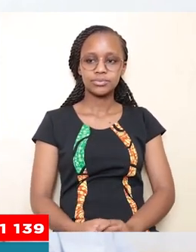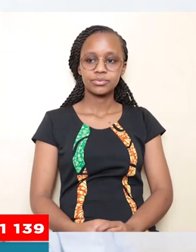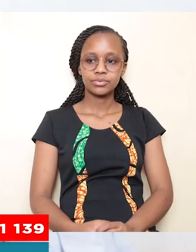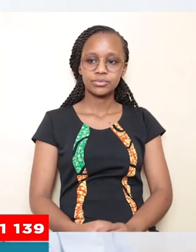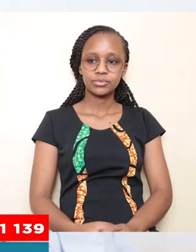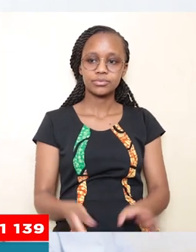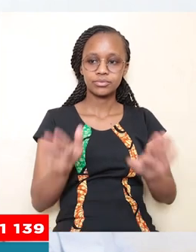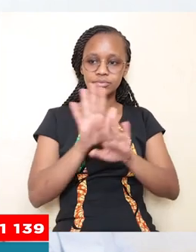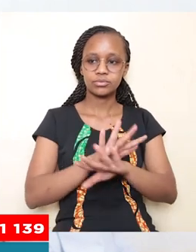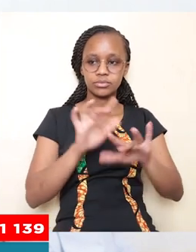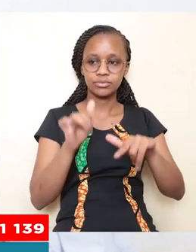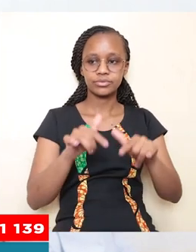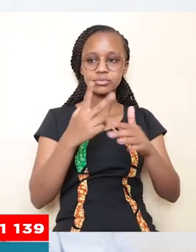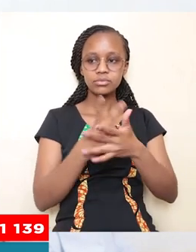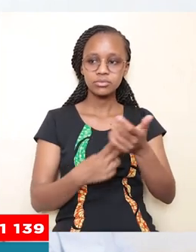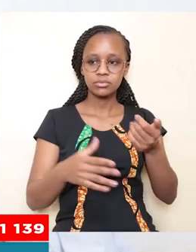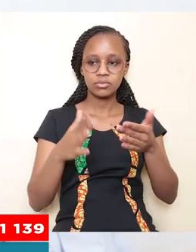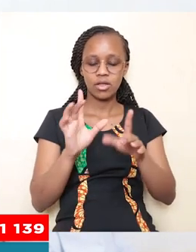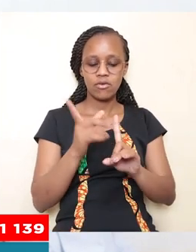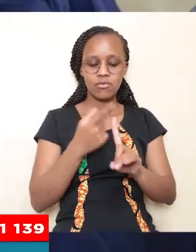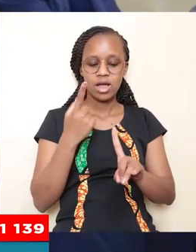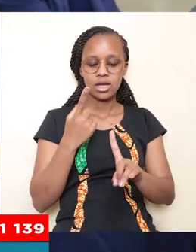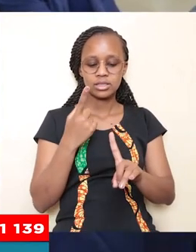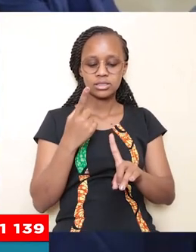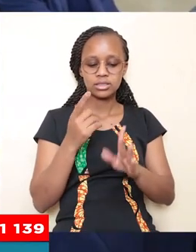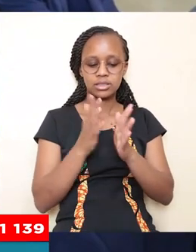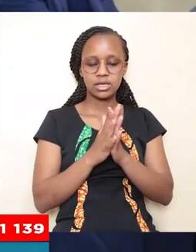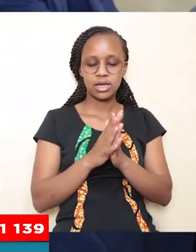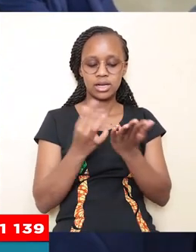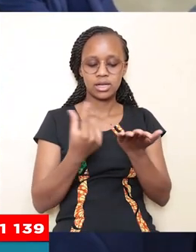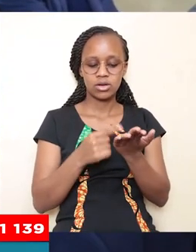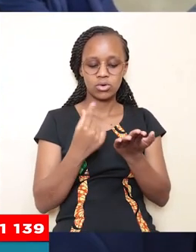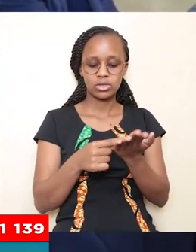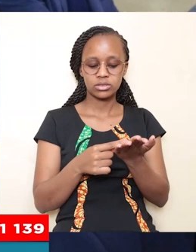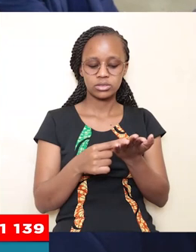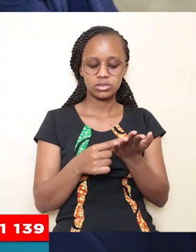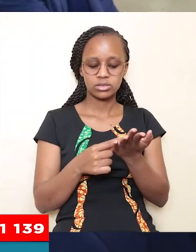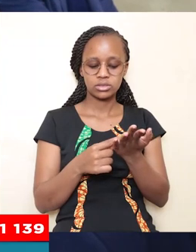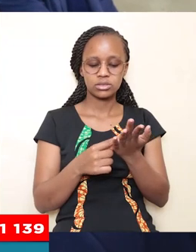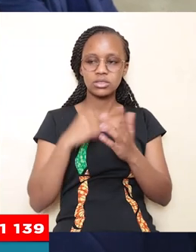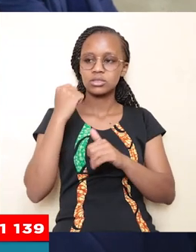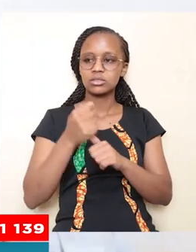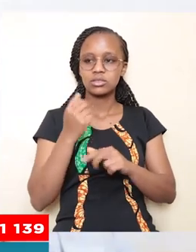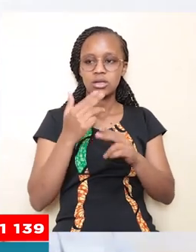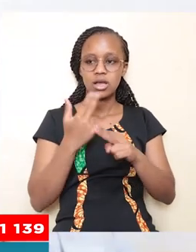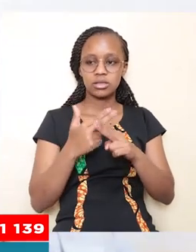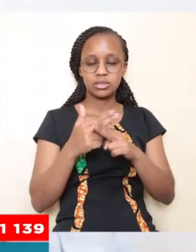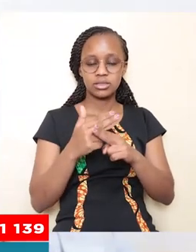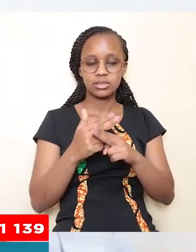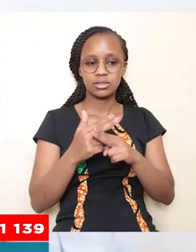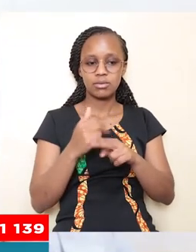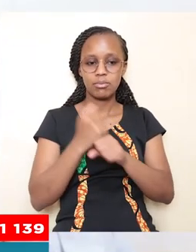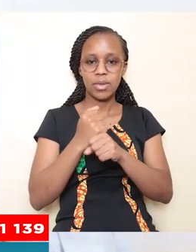Tonight, both our first reading and the gospel strongly calls us